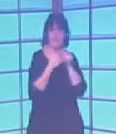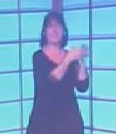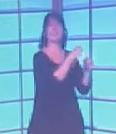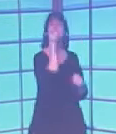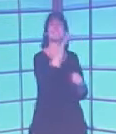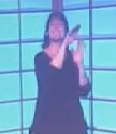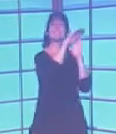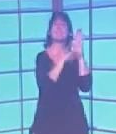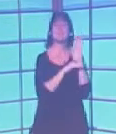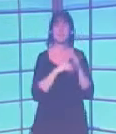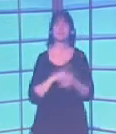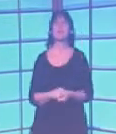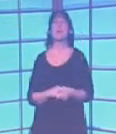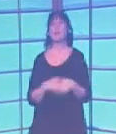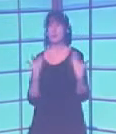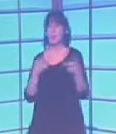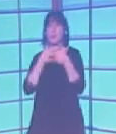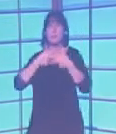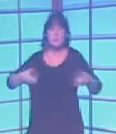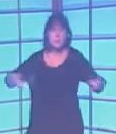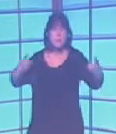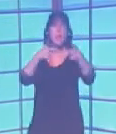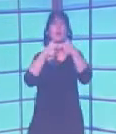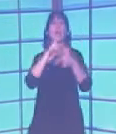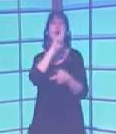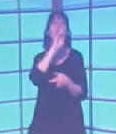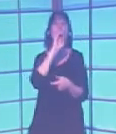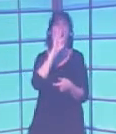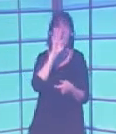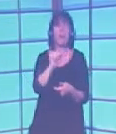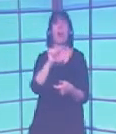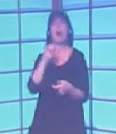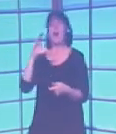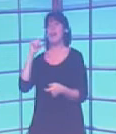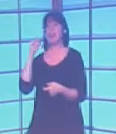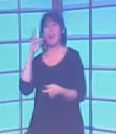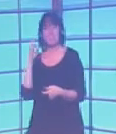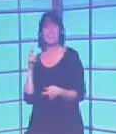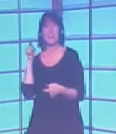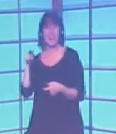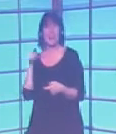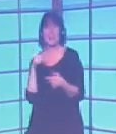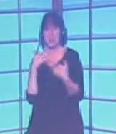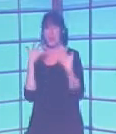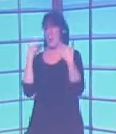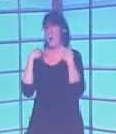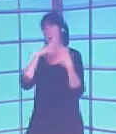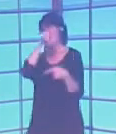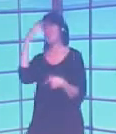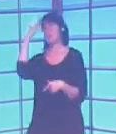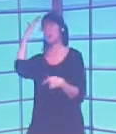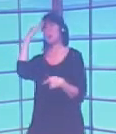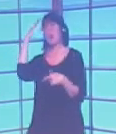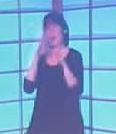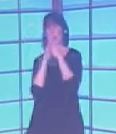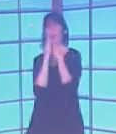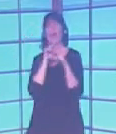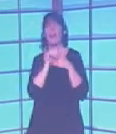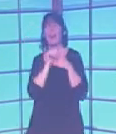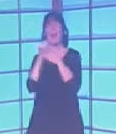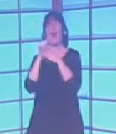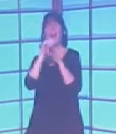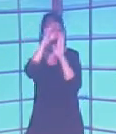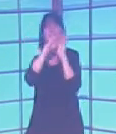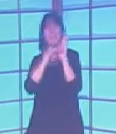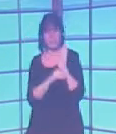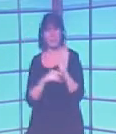Accessible Stadia and the UEFA and CAFE guidance, Access for All guidance, which many of you are familiar with, as well as current legislation